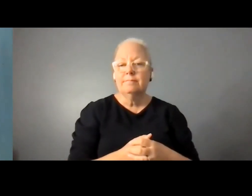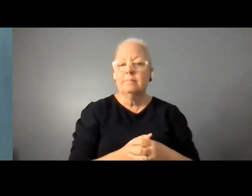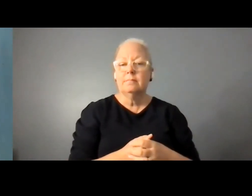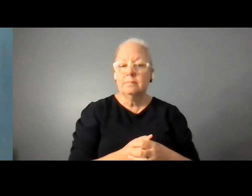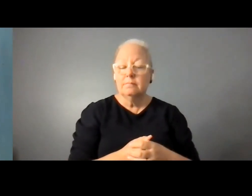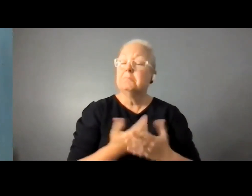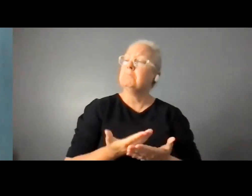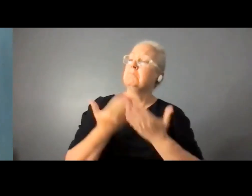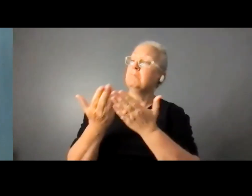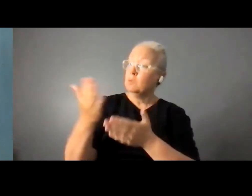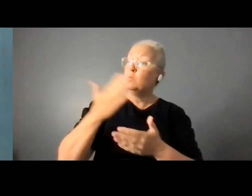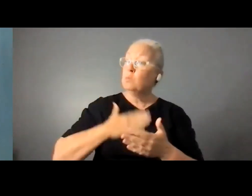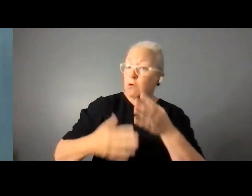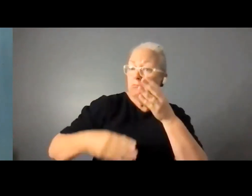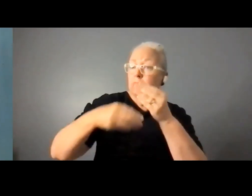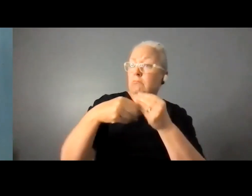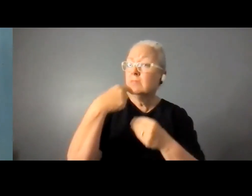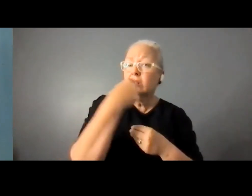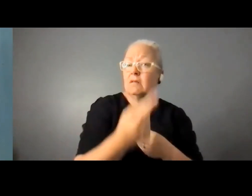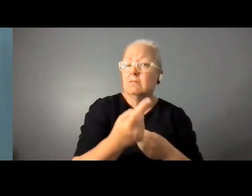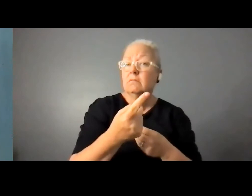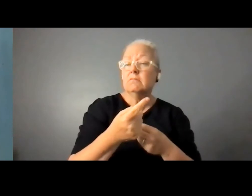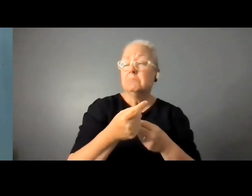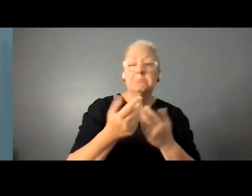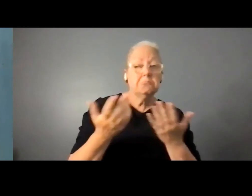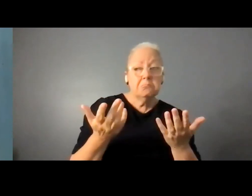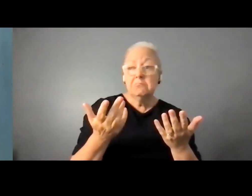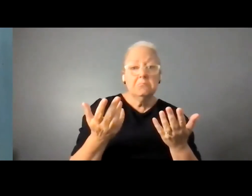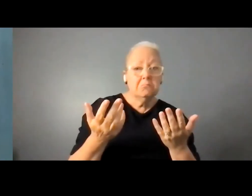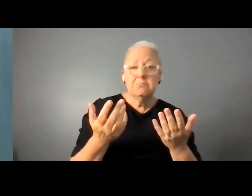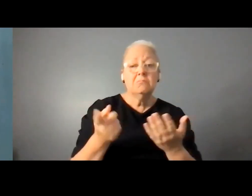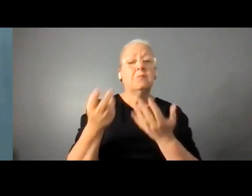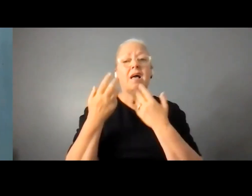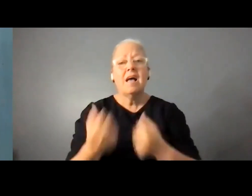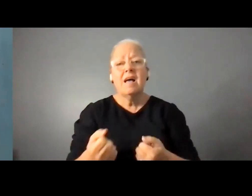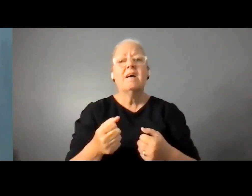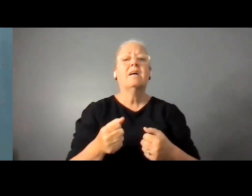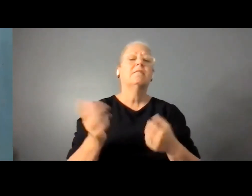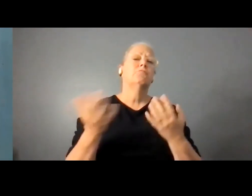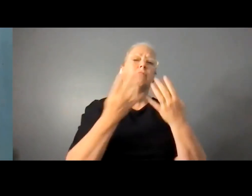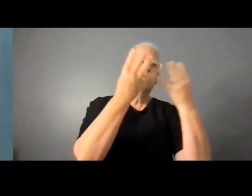else would you like to say? Are there any judicial framework or any legislation